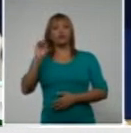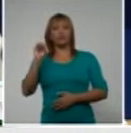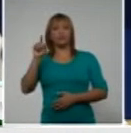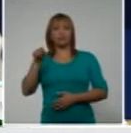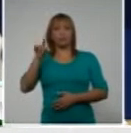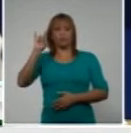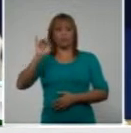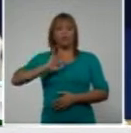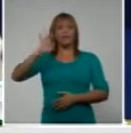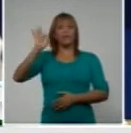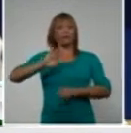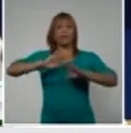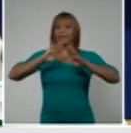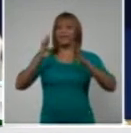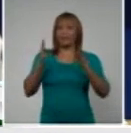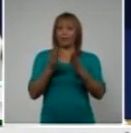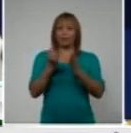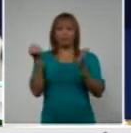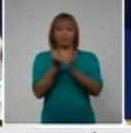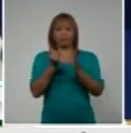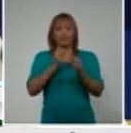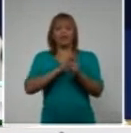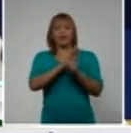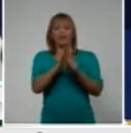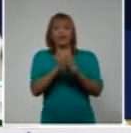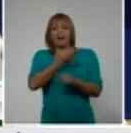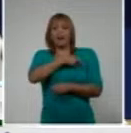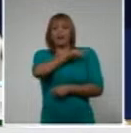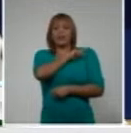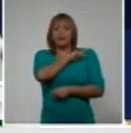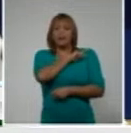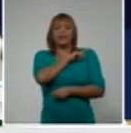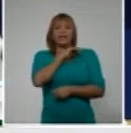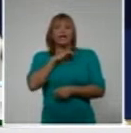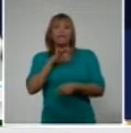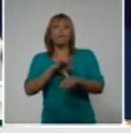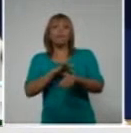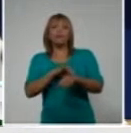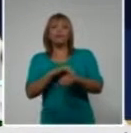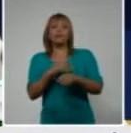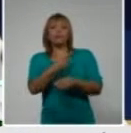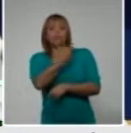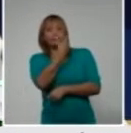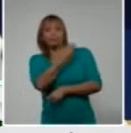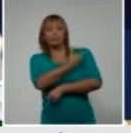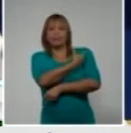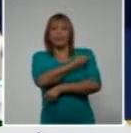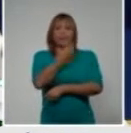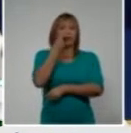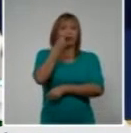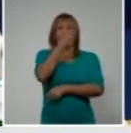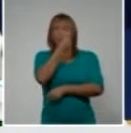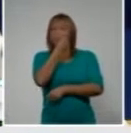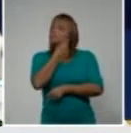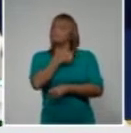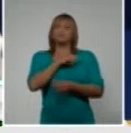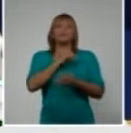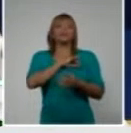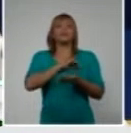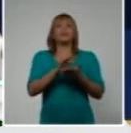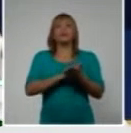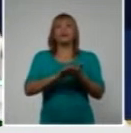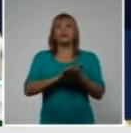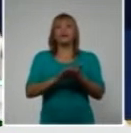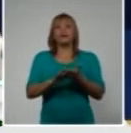than 50% of all cases are young ages, and we insist in maintaining a disciplined behavior. Many of them